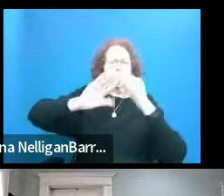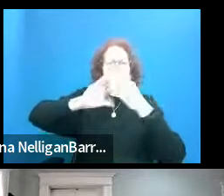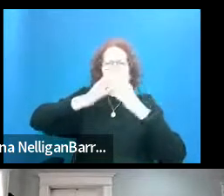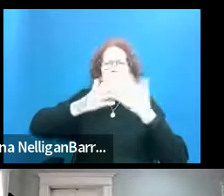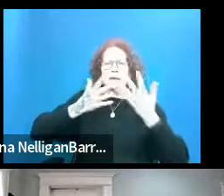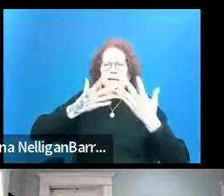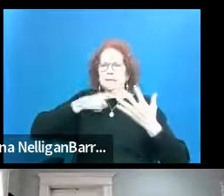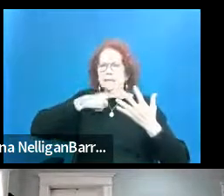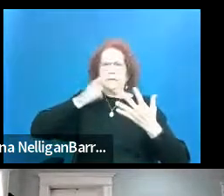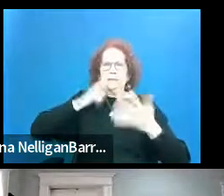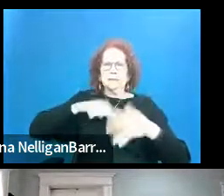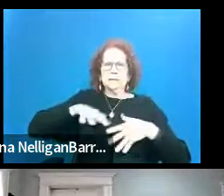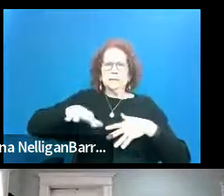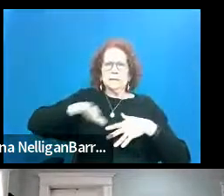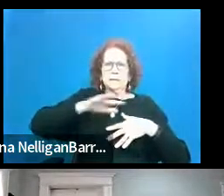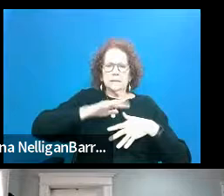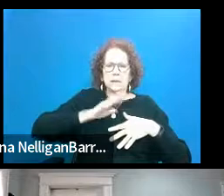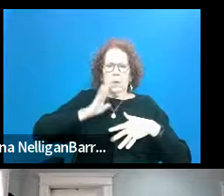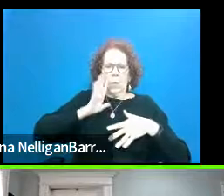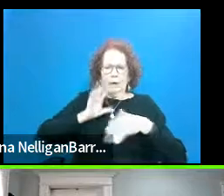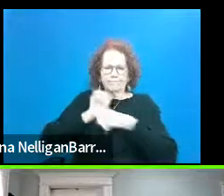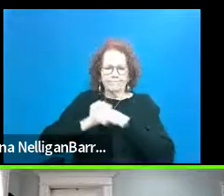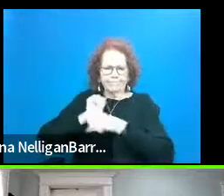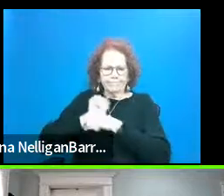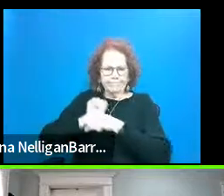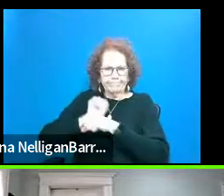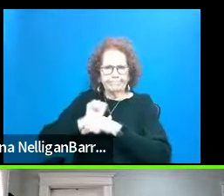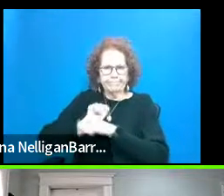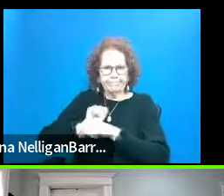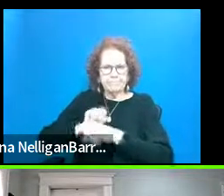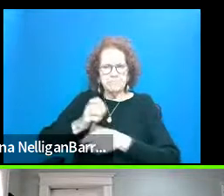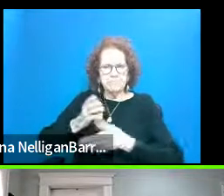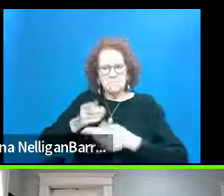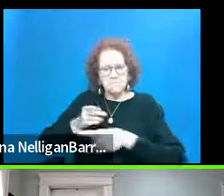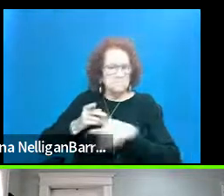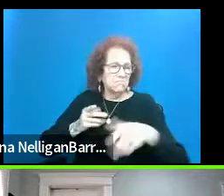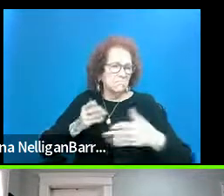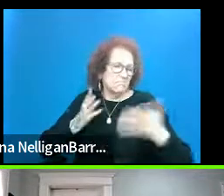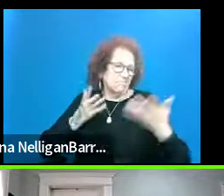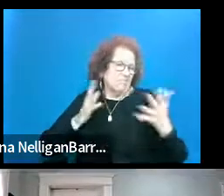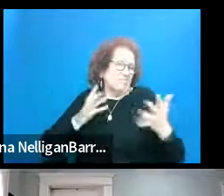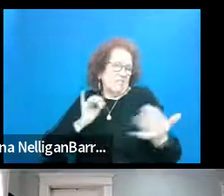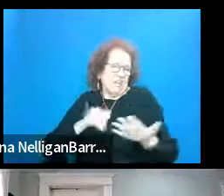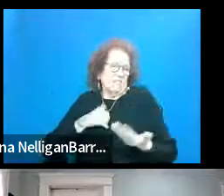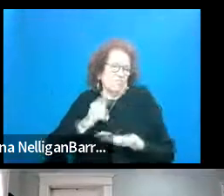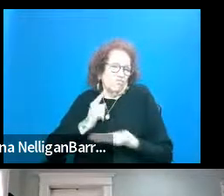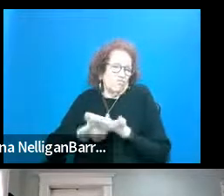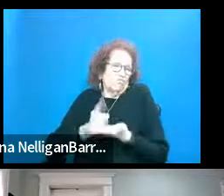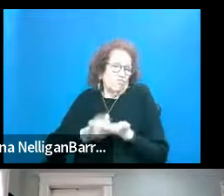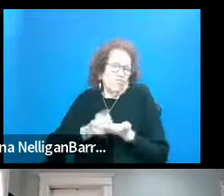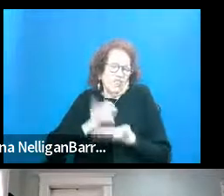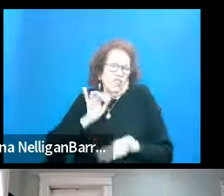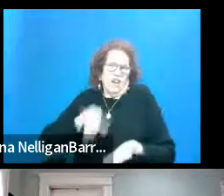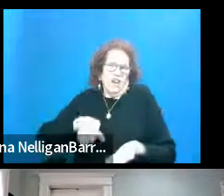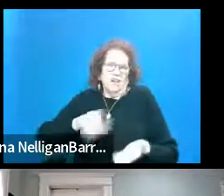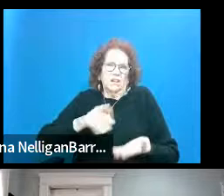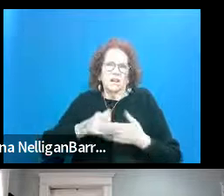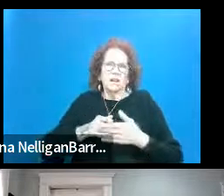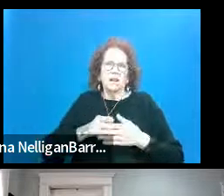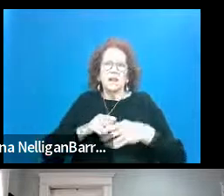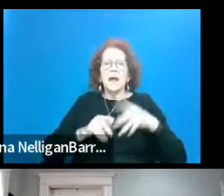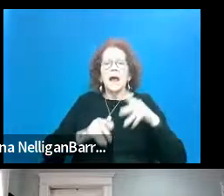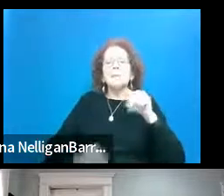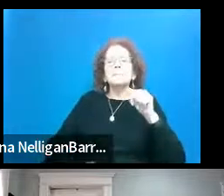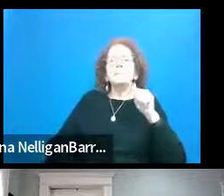future. That's about it. Thank you. To that point, to snow plowing in the